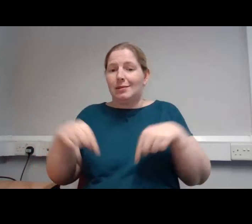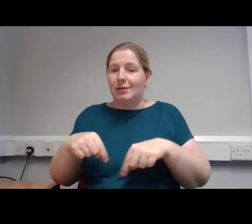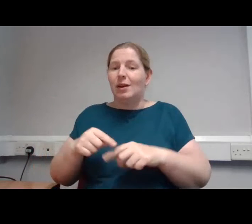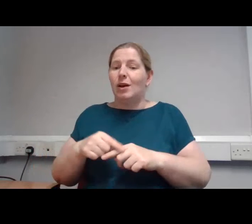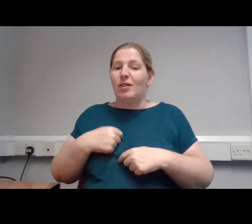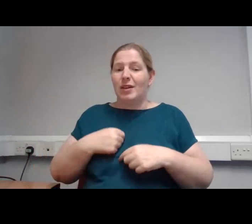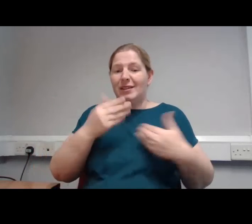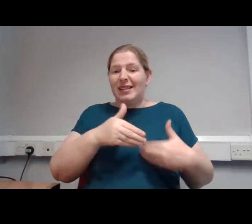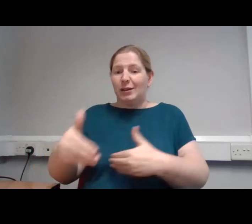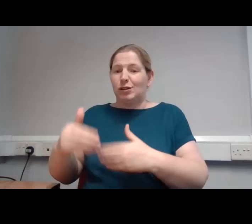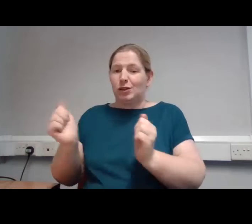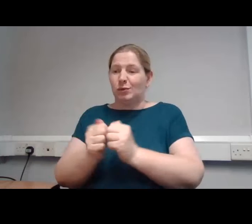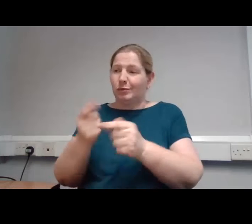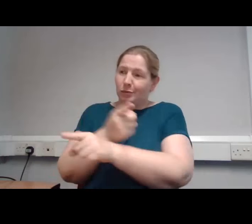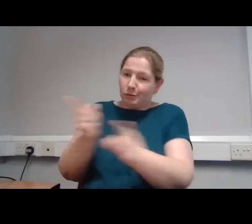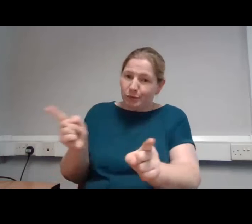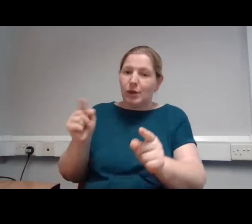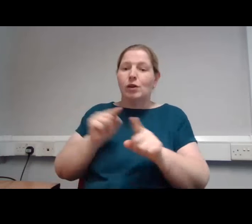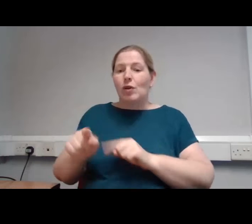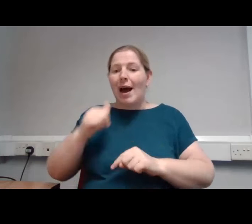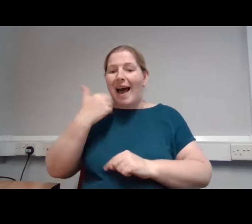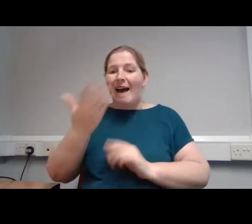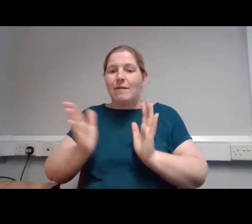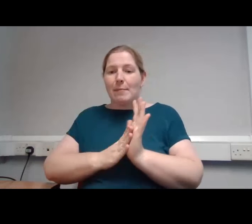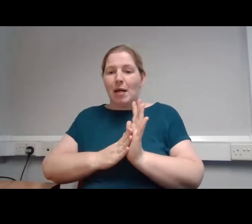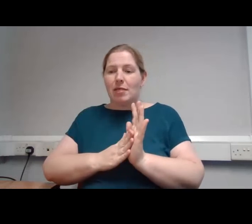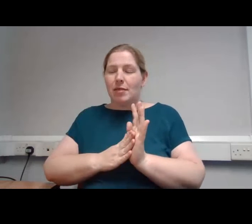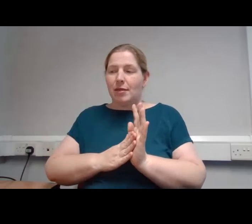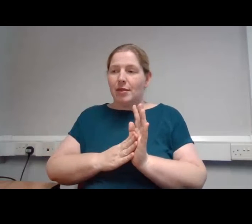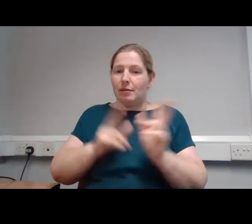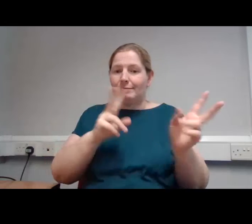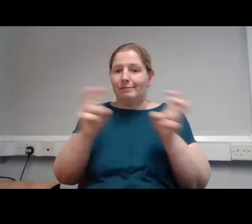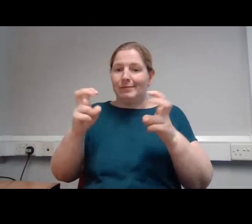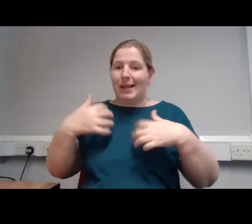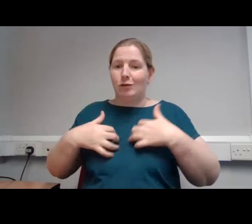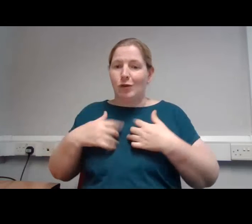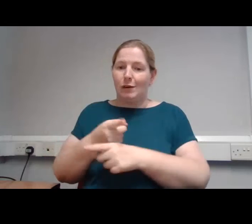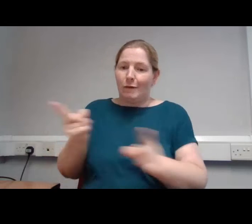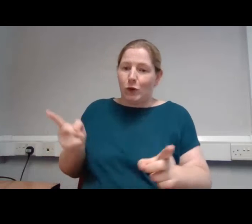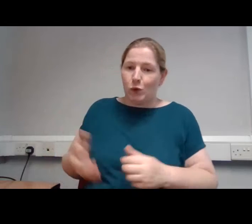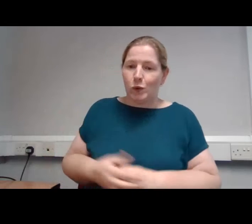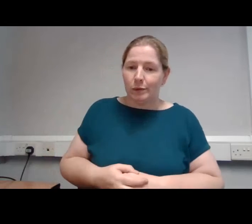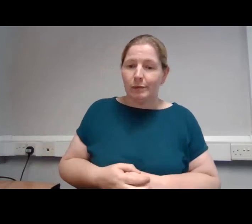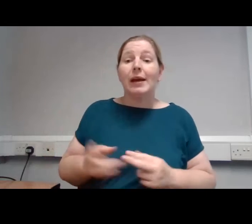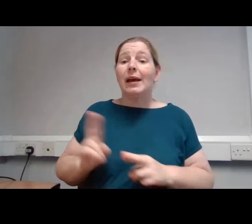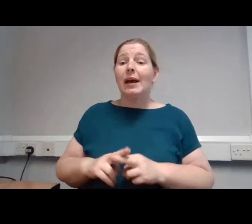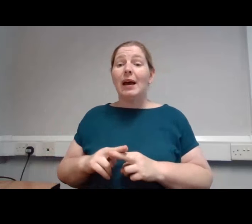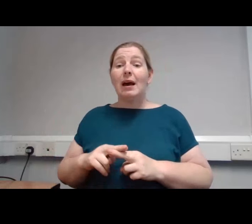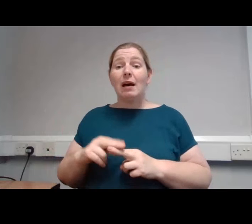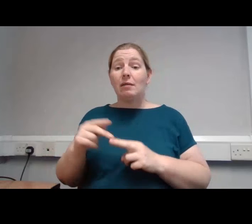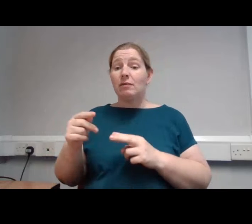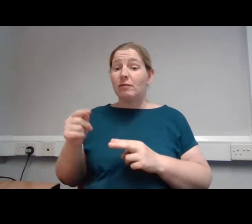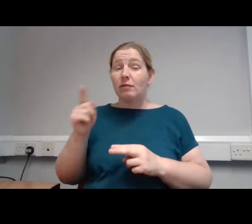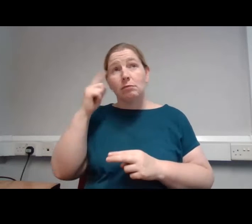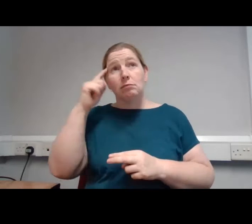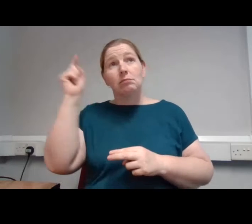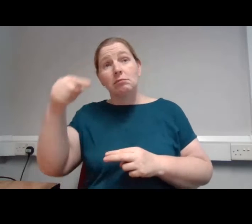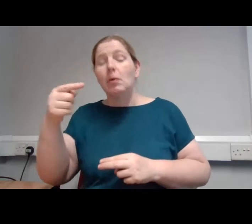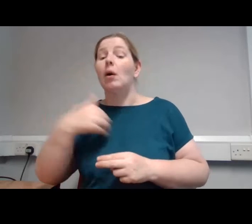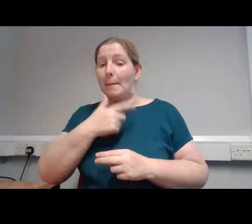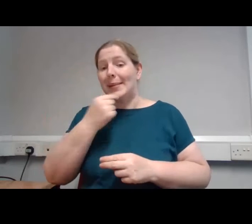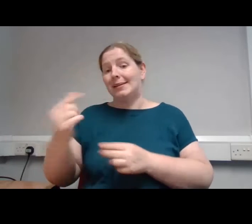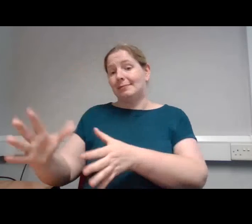try to every month get something that is of interest to you as well. Feel free to raise to me any suggestions